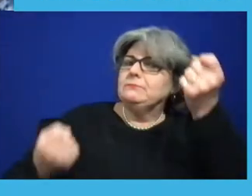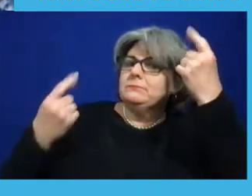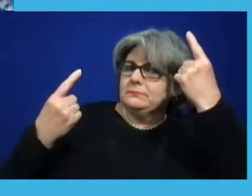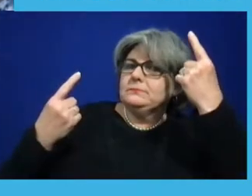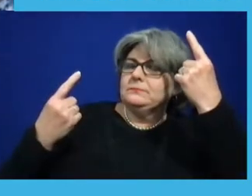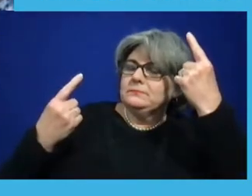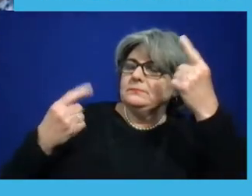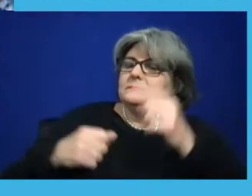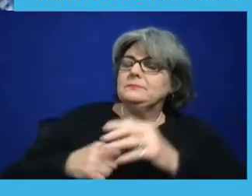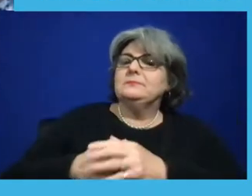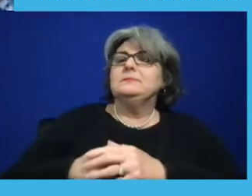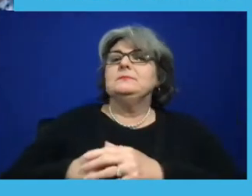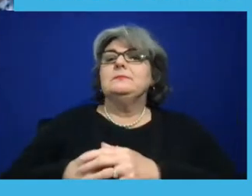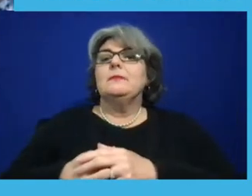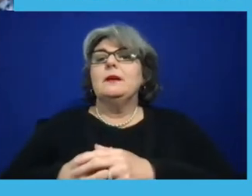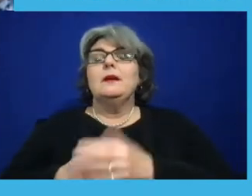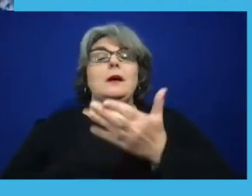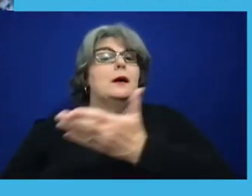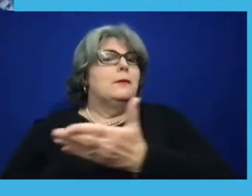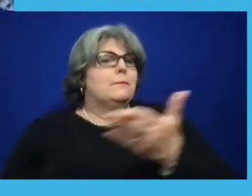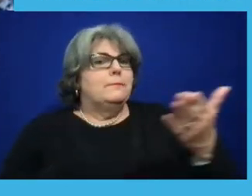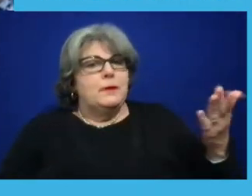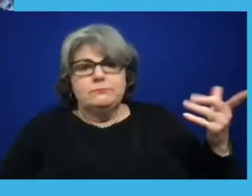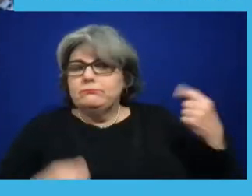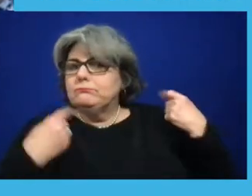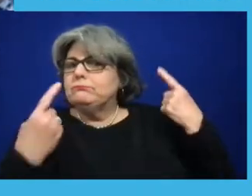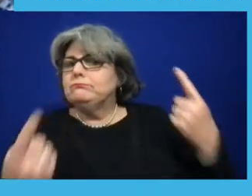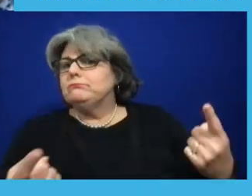progress on the issues that matter to you and your family. I understand this.